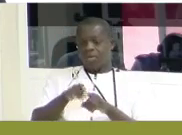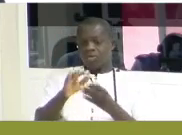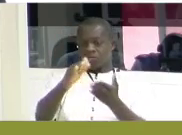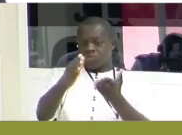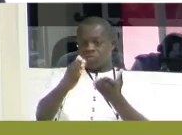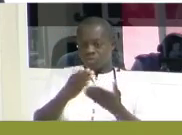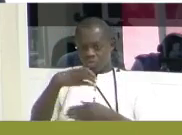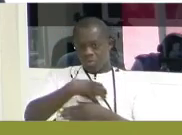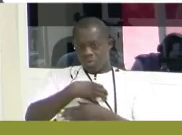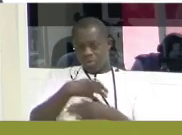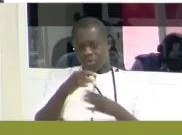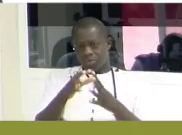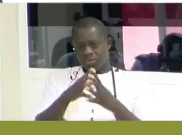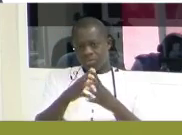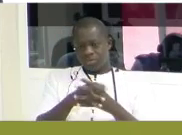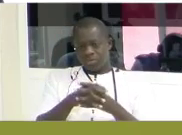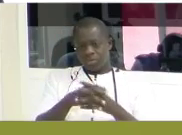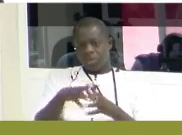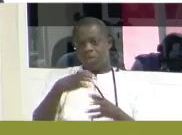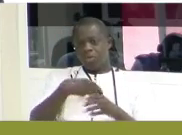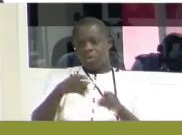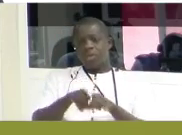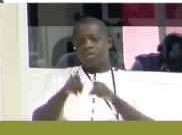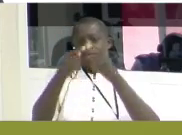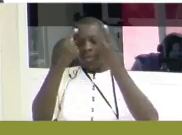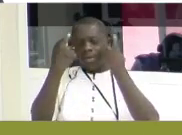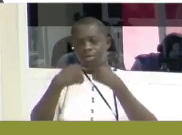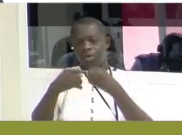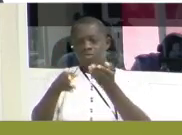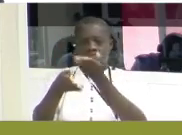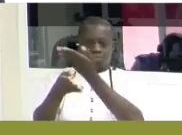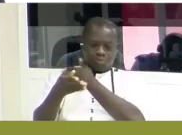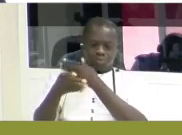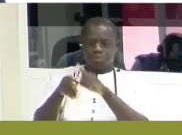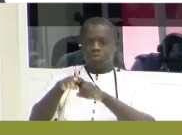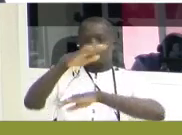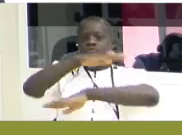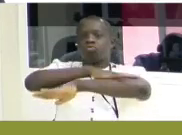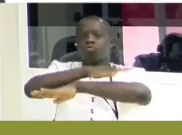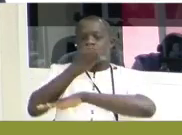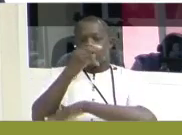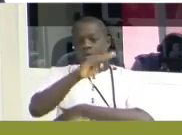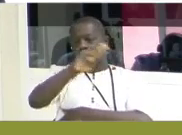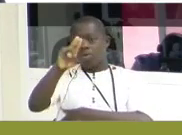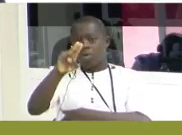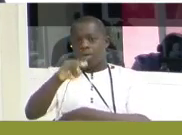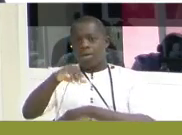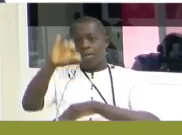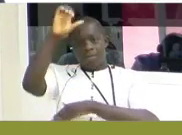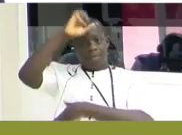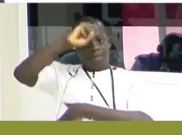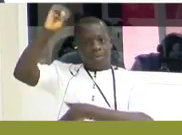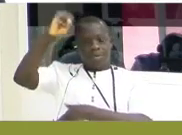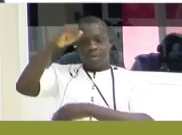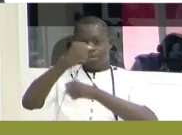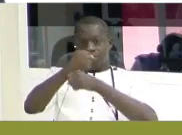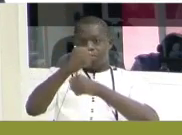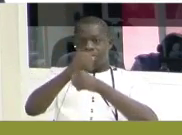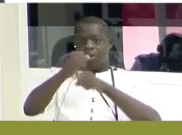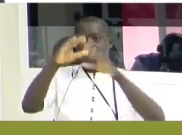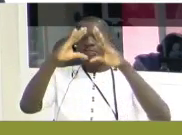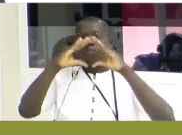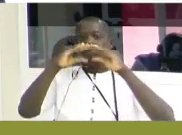to wear a hijab, but the school authorities say no to it. And the president made a pronouncement that come September,